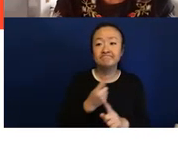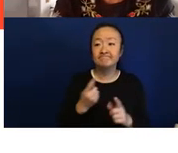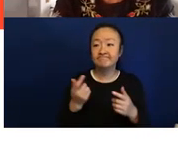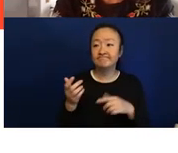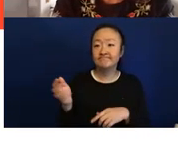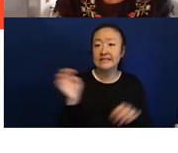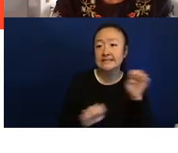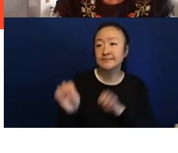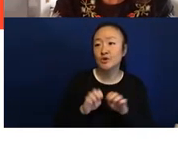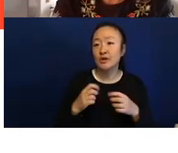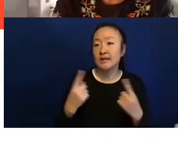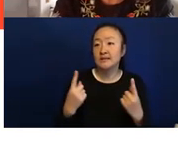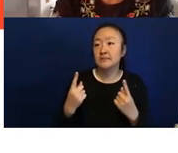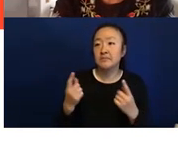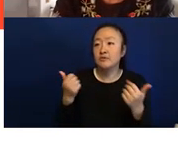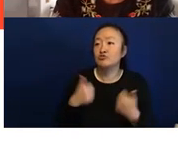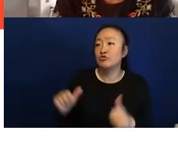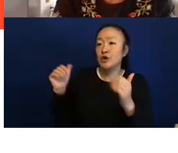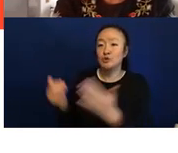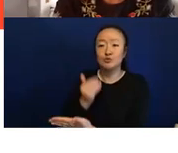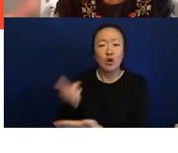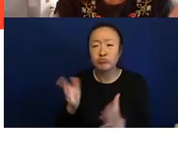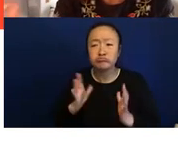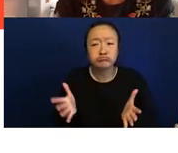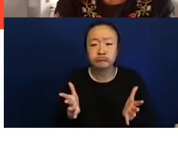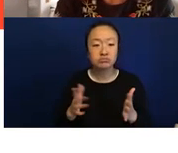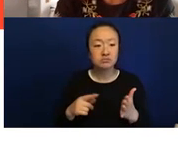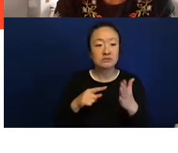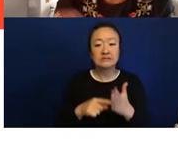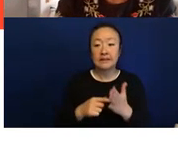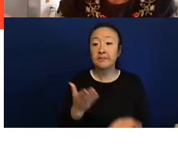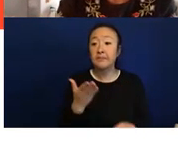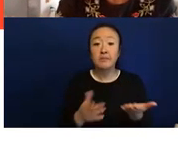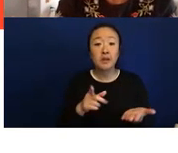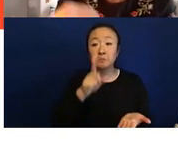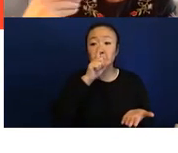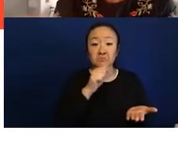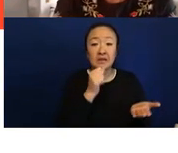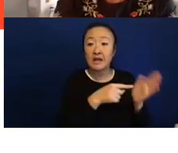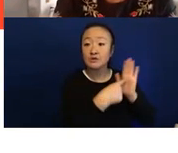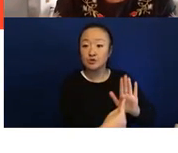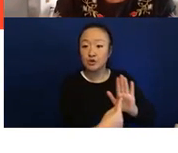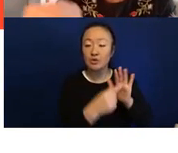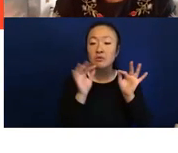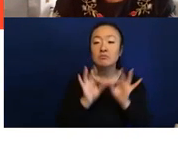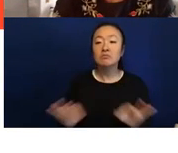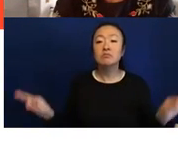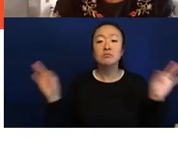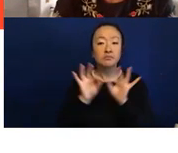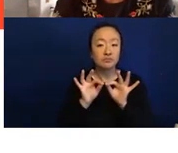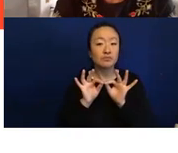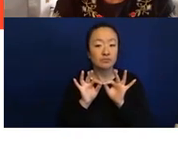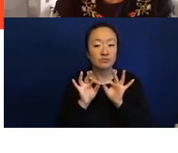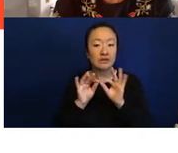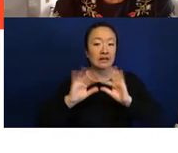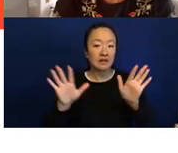something, that's fine, because your samples may not demonstrate that. But as long as you